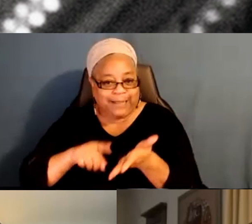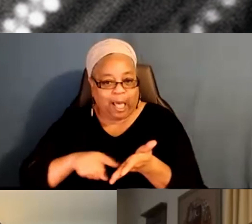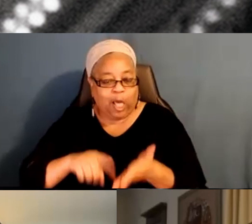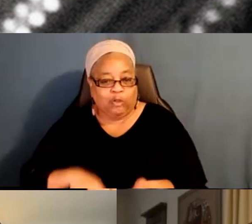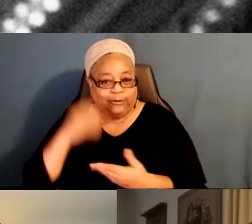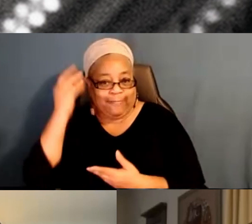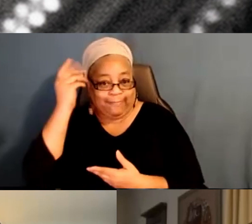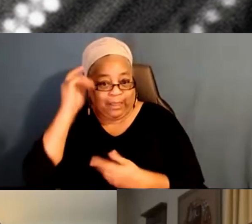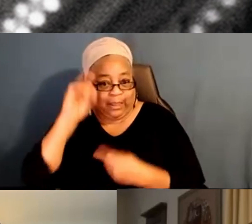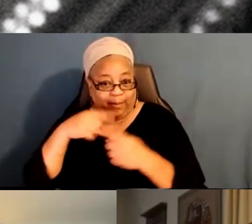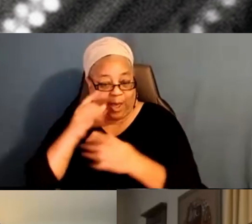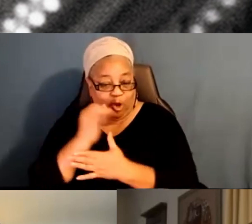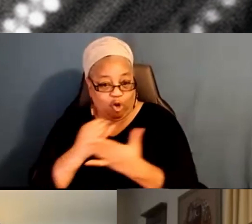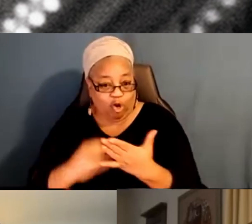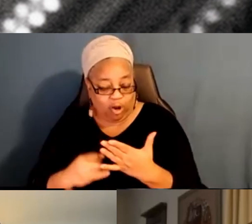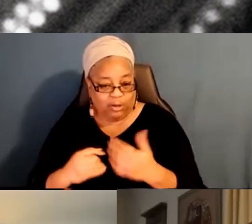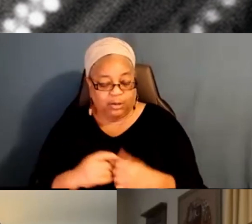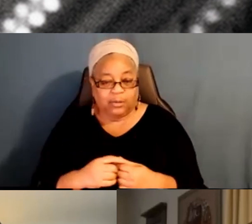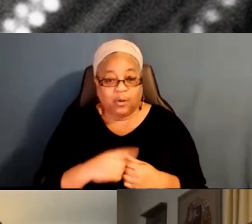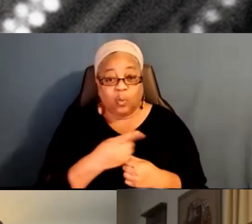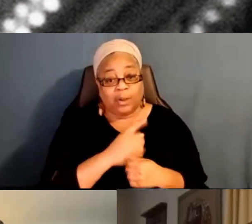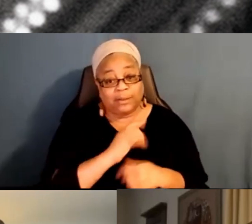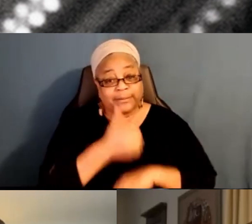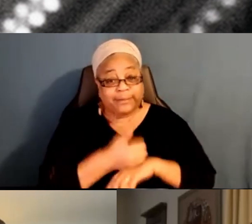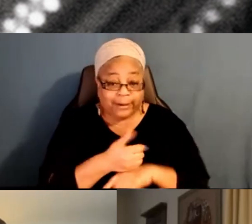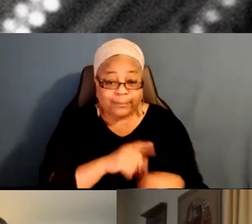be set up as the